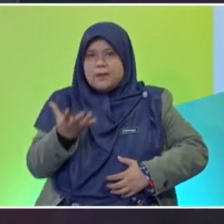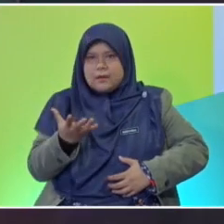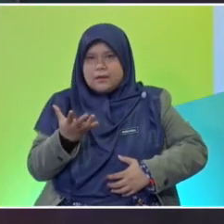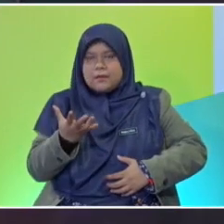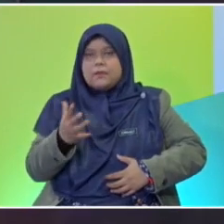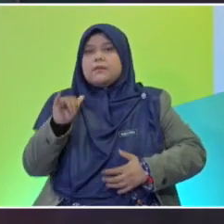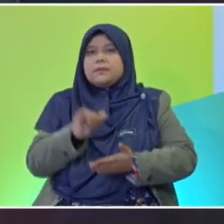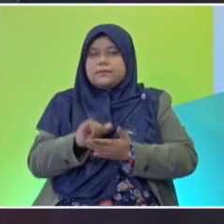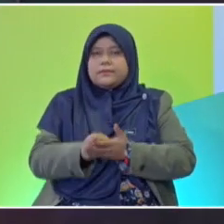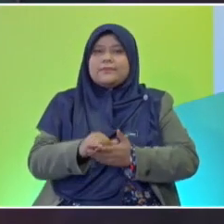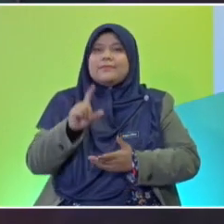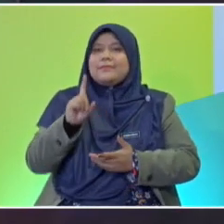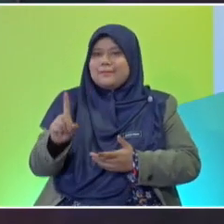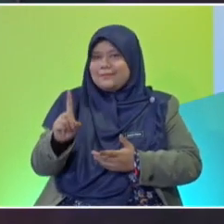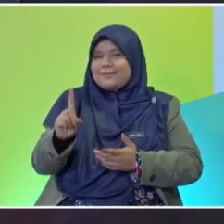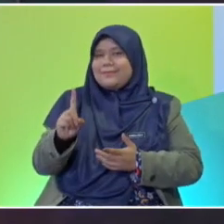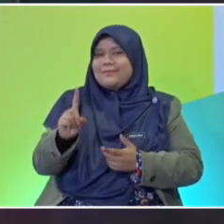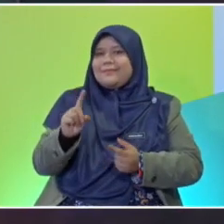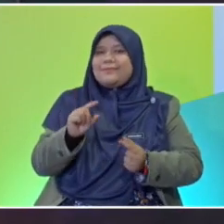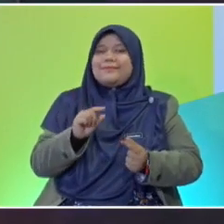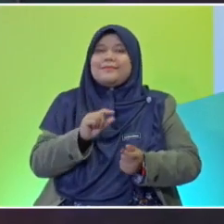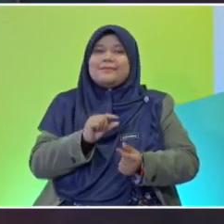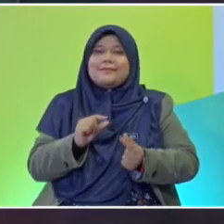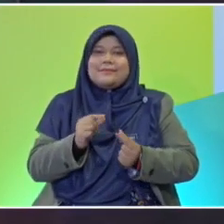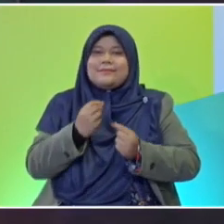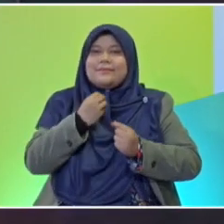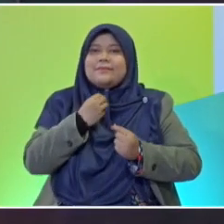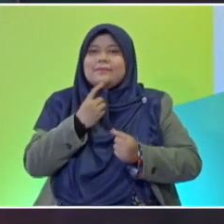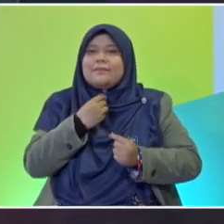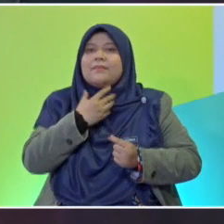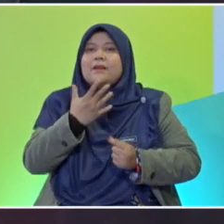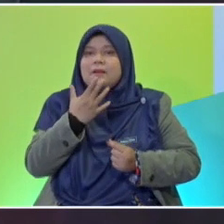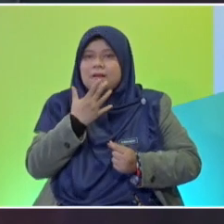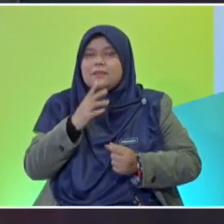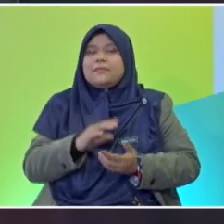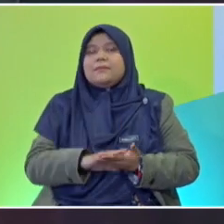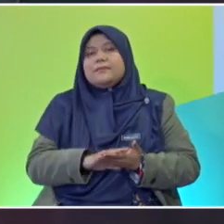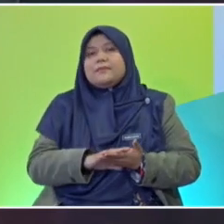in one breath. Wow. Yes. Okay. Blood flow is very, very